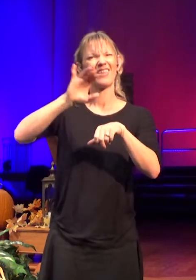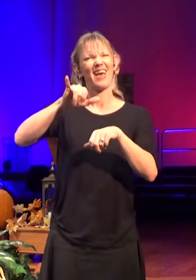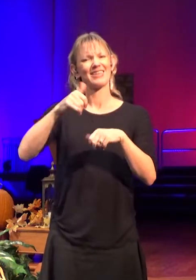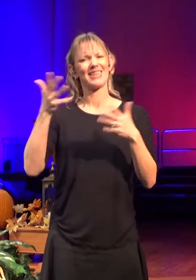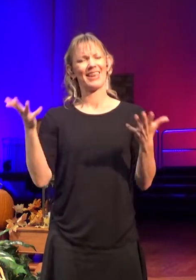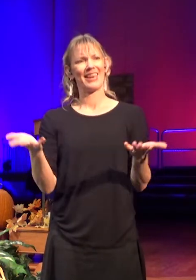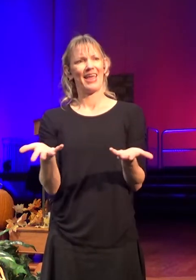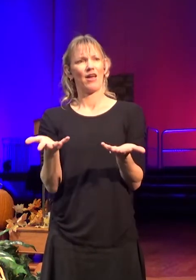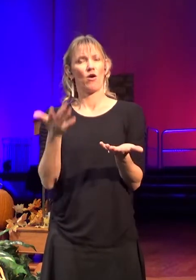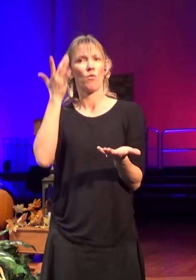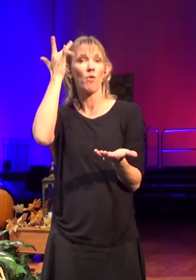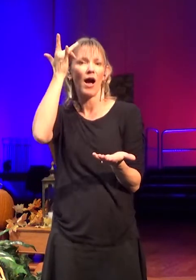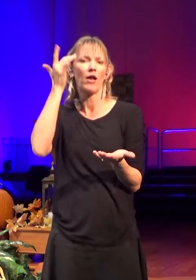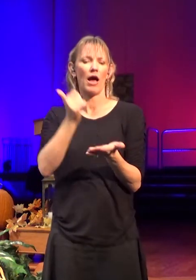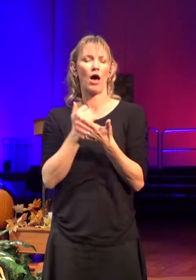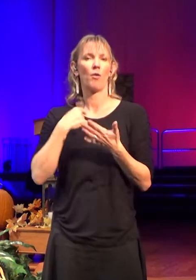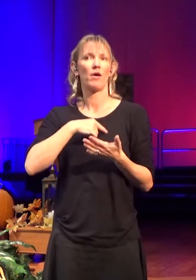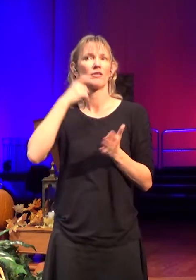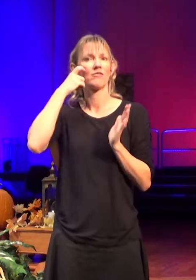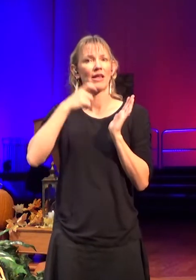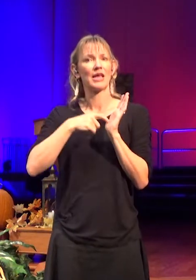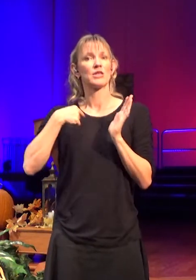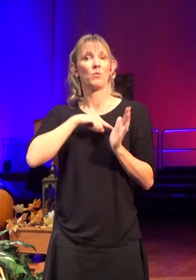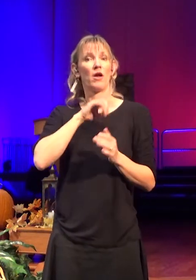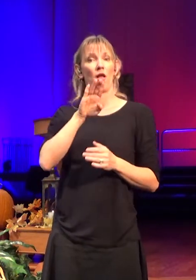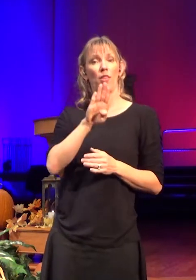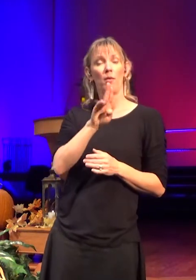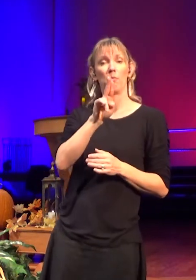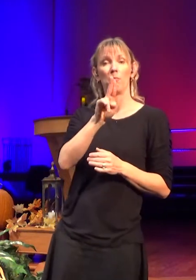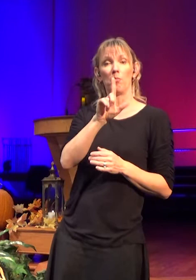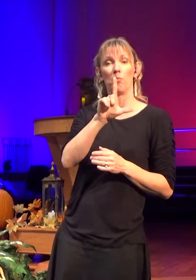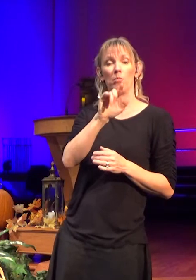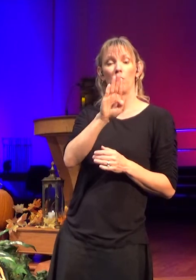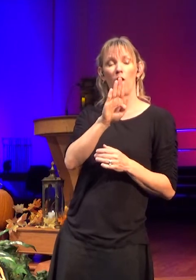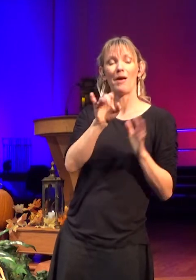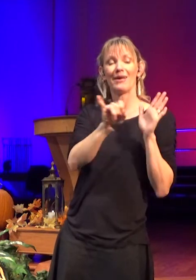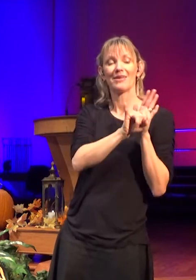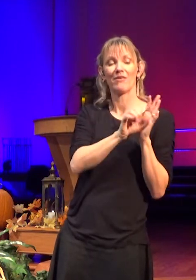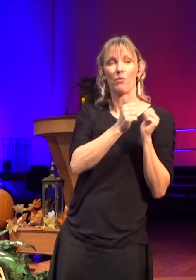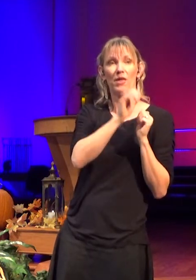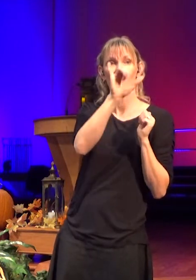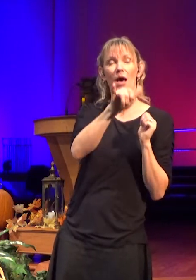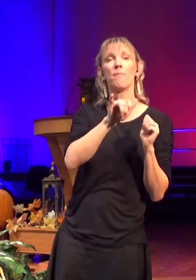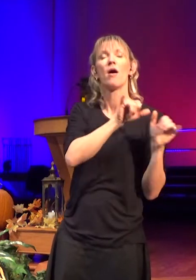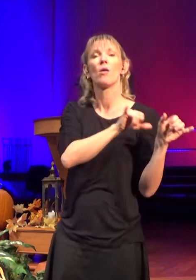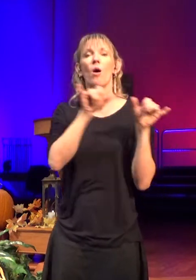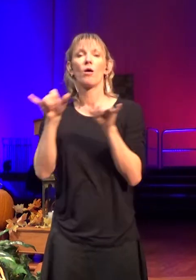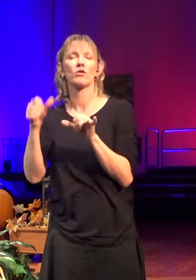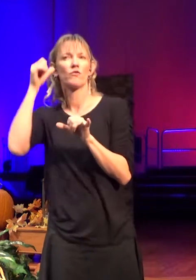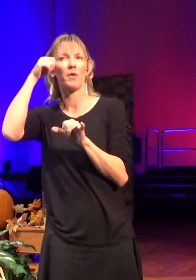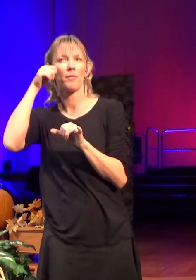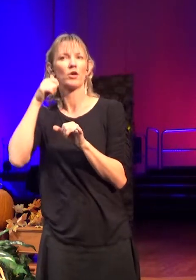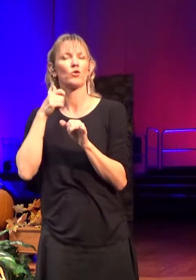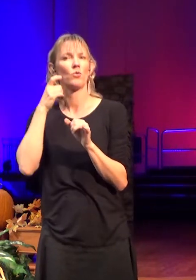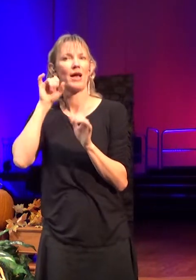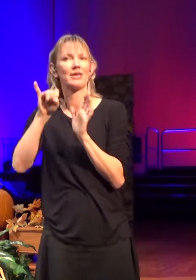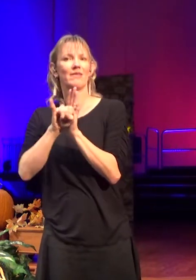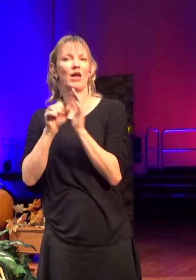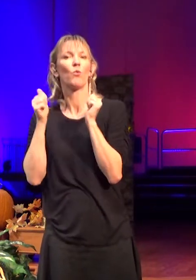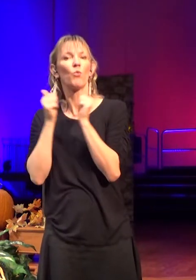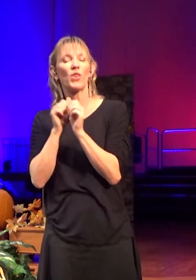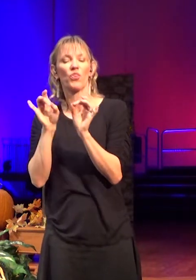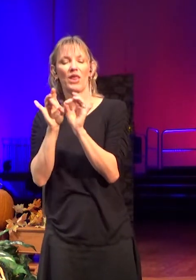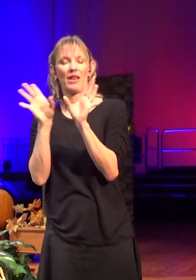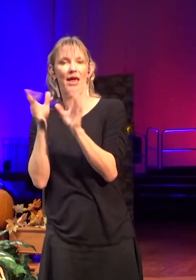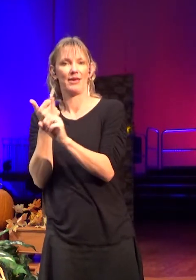and in nature, it's there to help us to realize that we're the bulb and to identify with that, but don't forget to identify